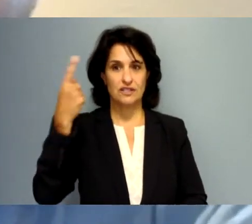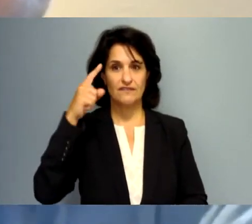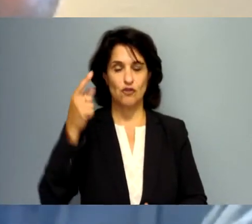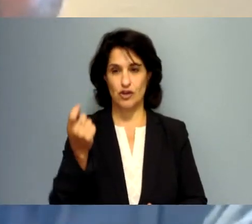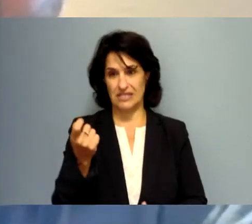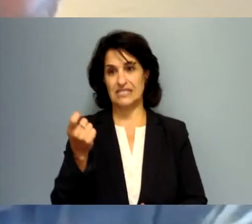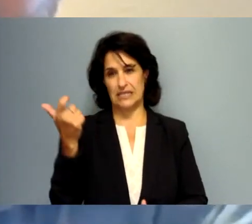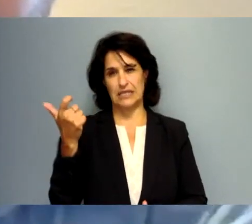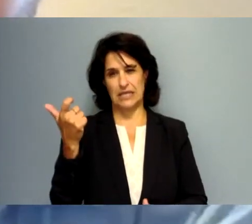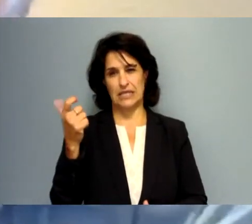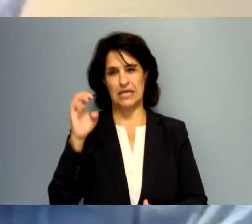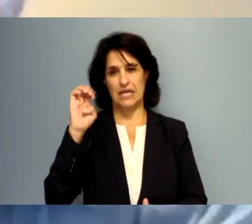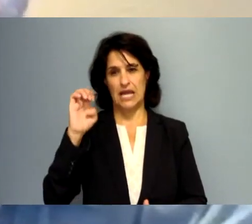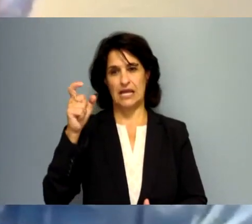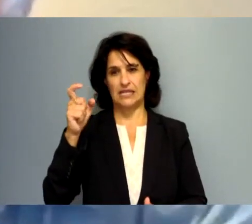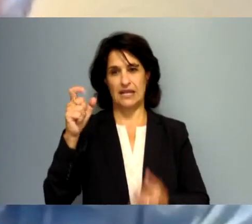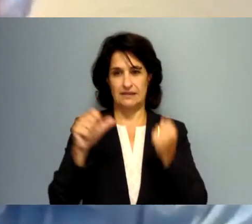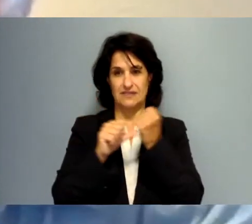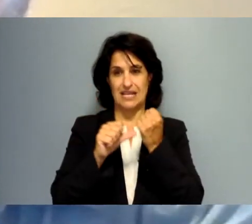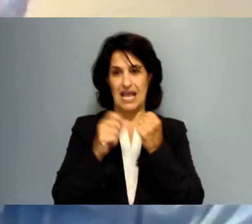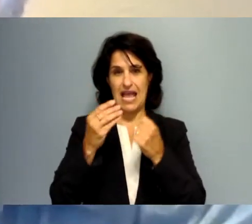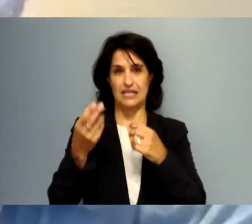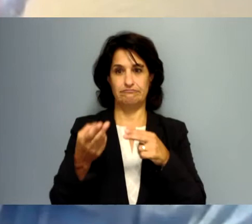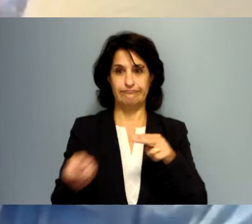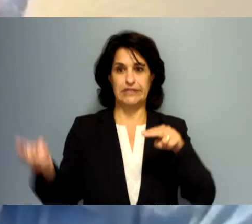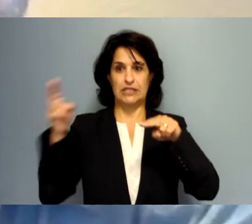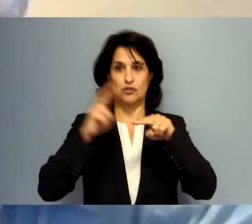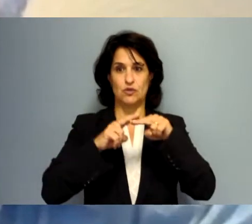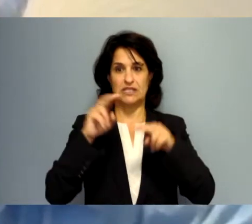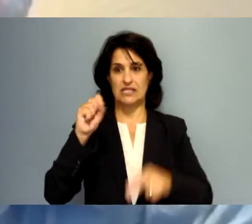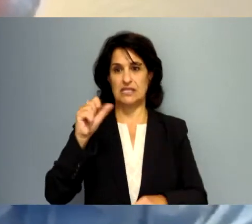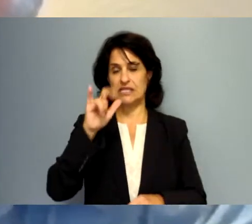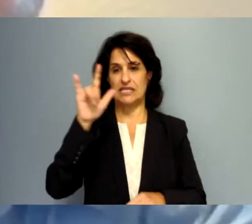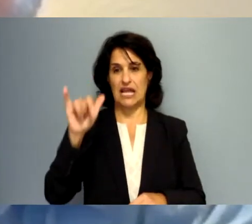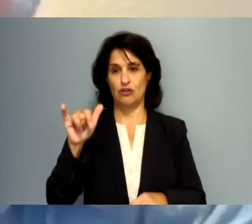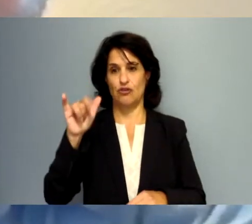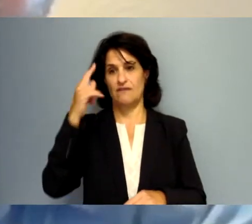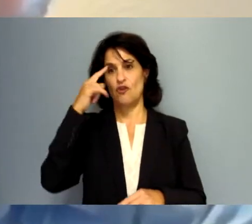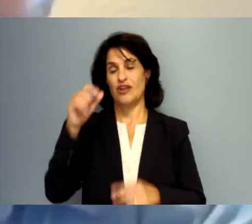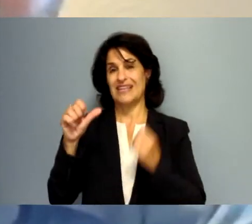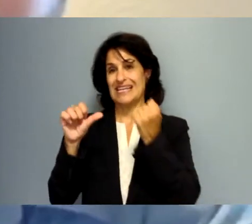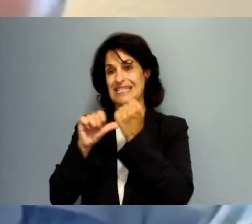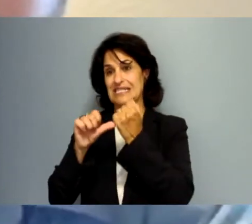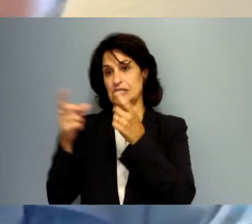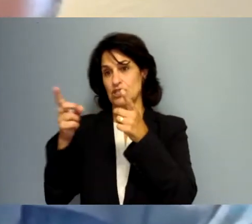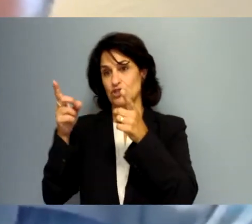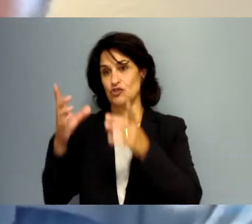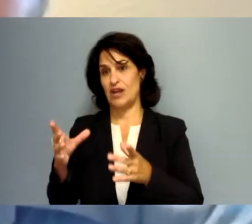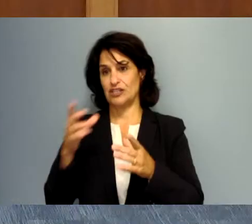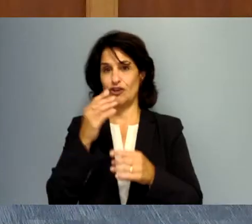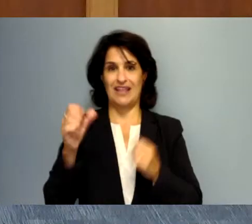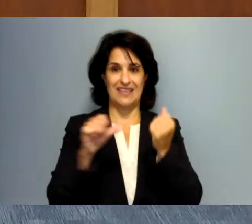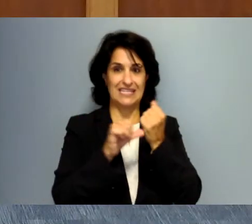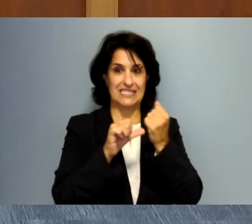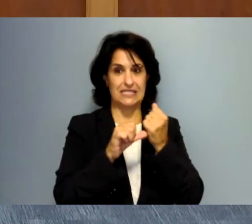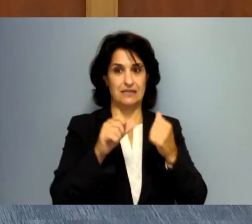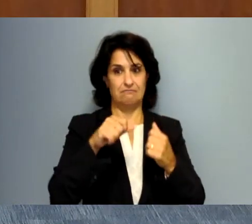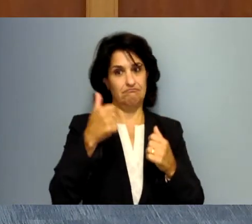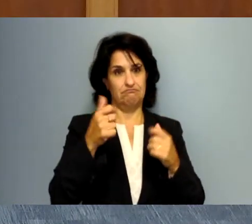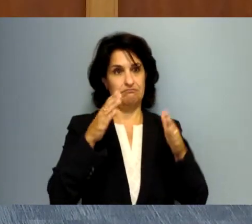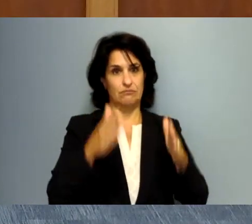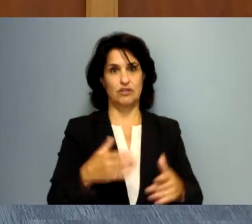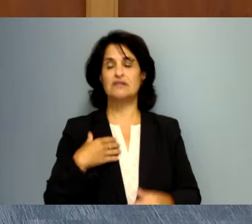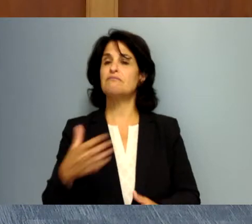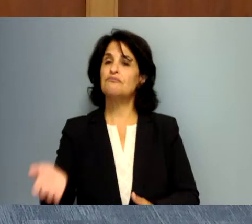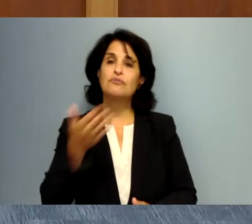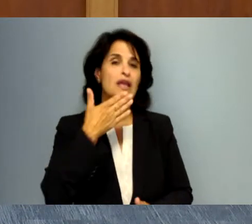delete the executive assistant and to raise these salary caps for the assistant director and the assistant election coordinator. Okay, thank you.